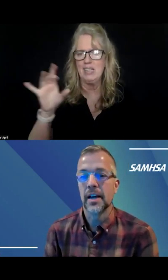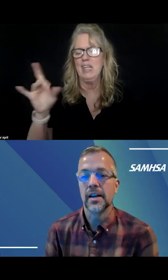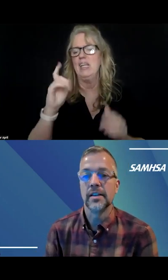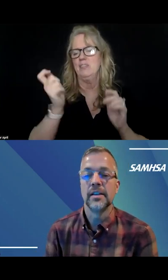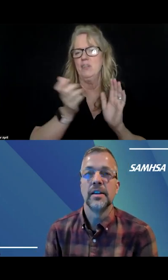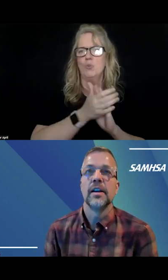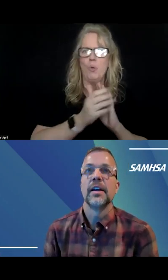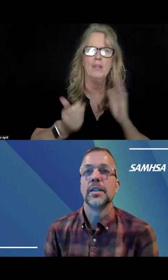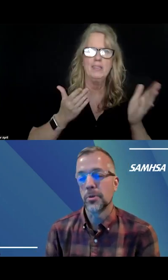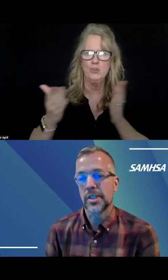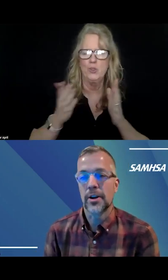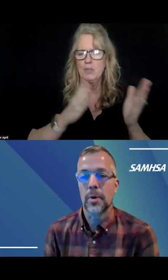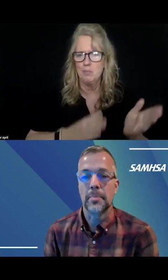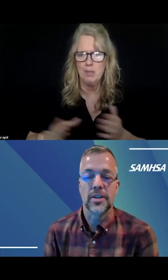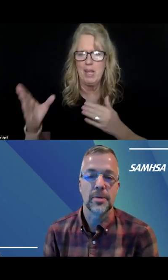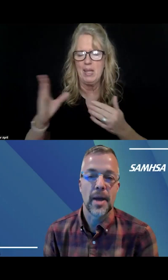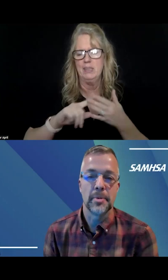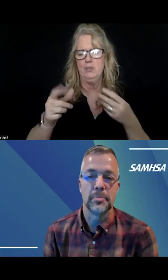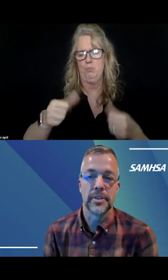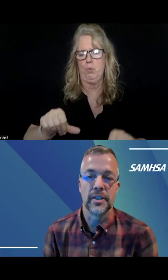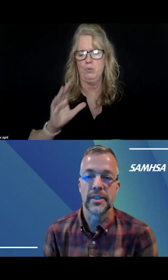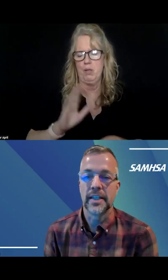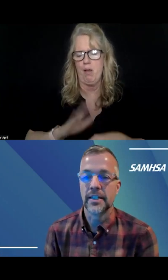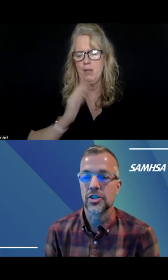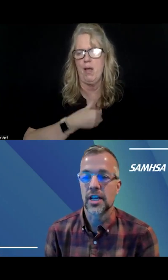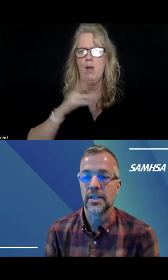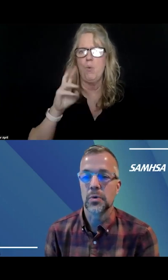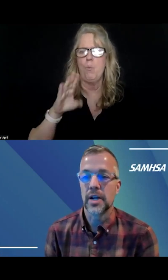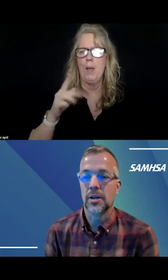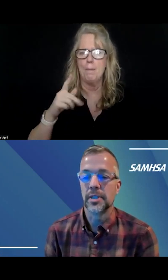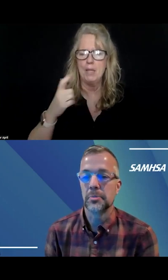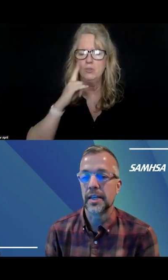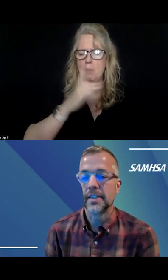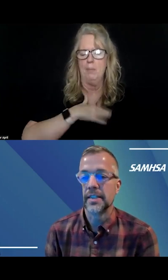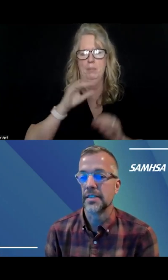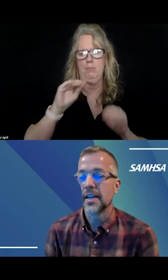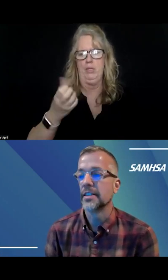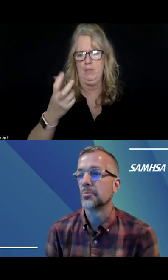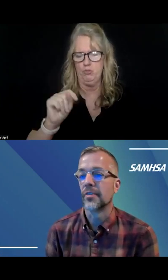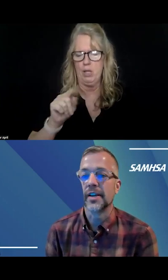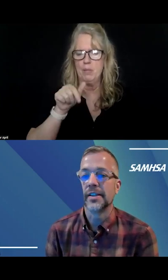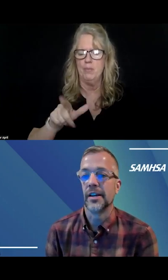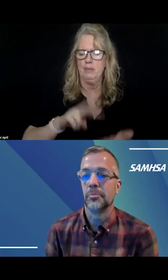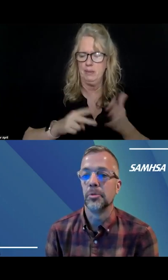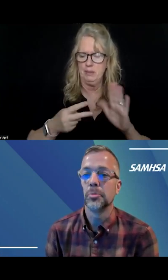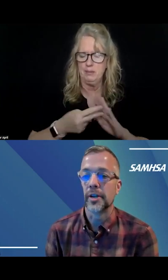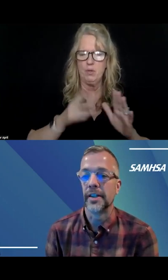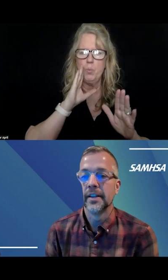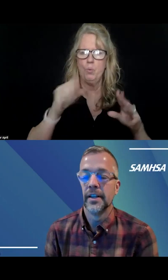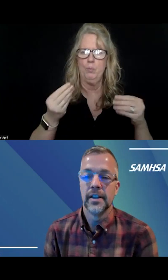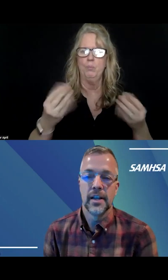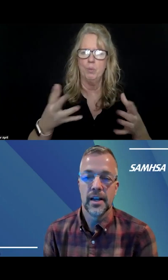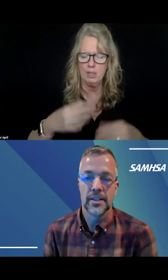Plan. It's posted on our webpage, and I'm happy to put a link in the chat as well. But this plan is intended to provide a